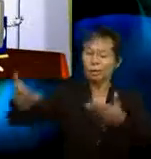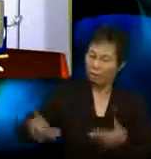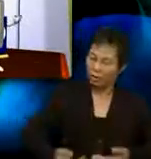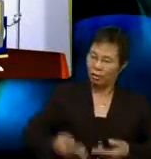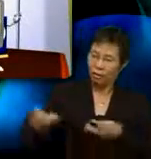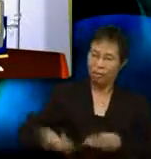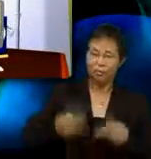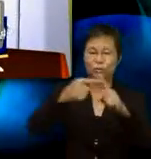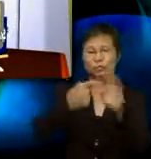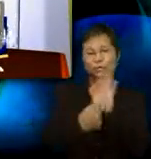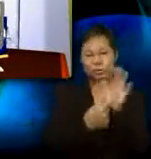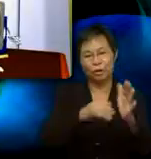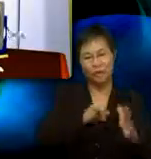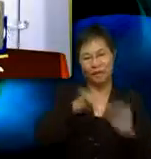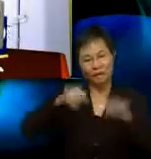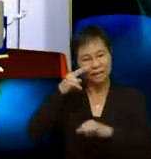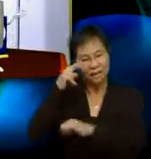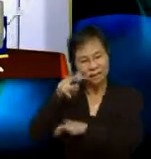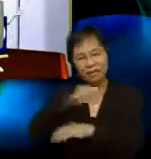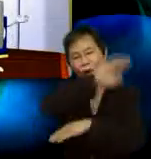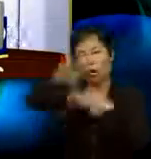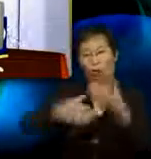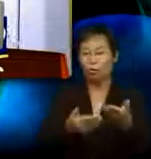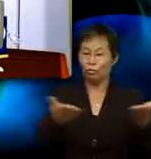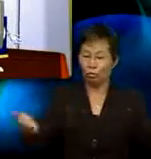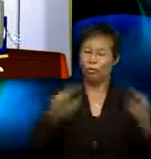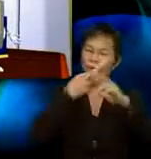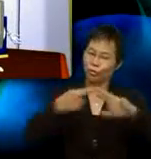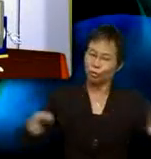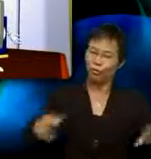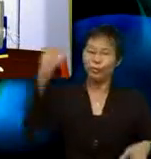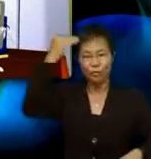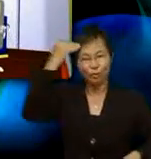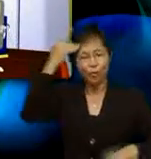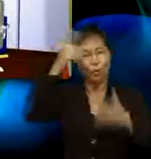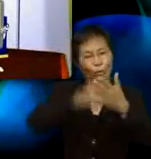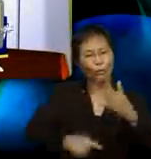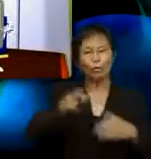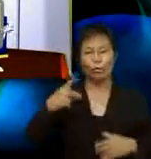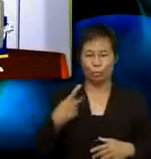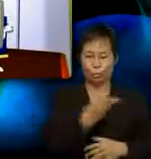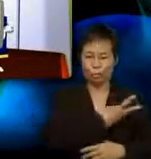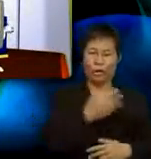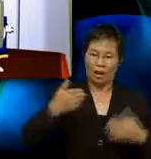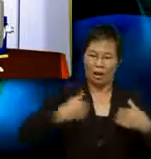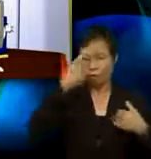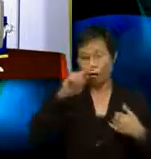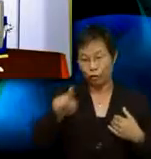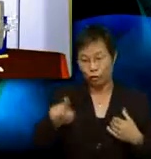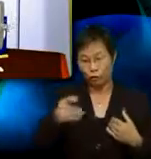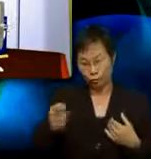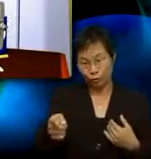welcome to the show. I can see that all of you are ready to know what we have for you this